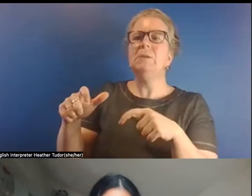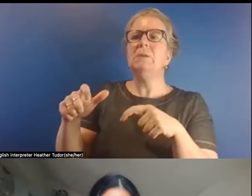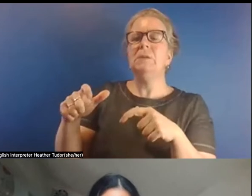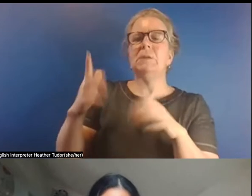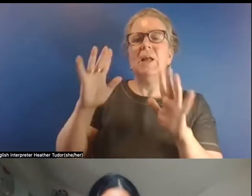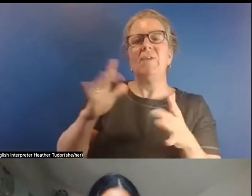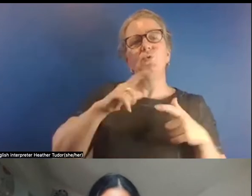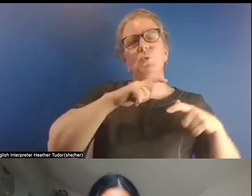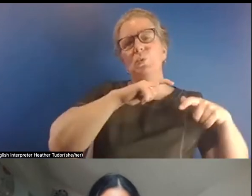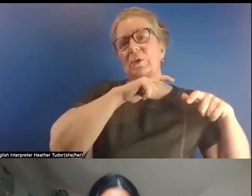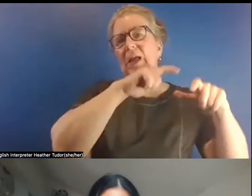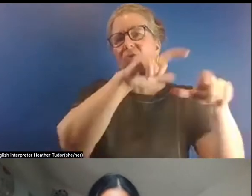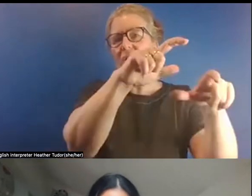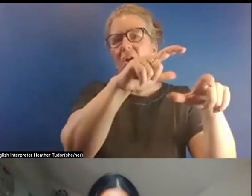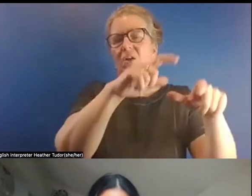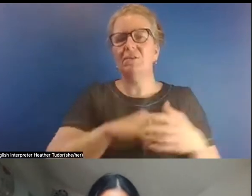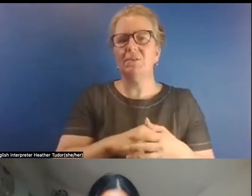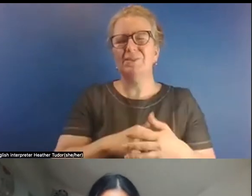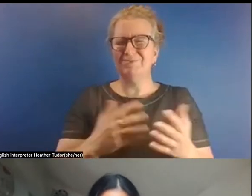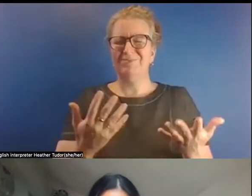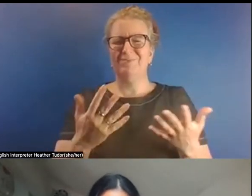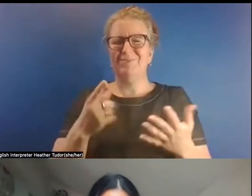outdated concept.